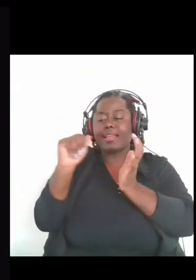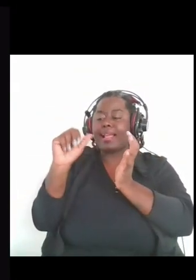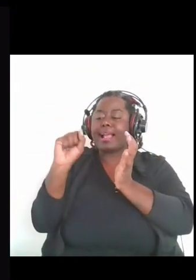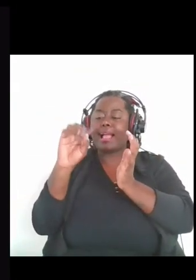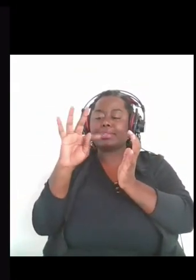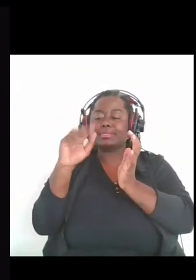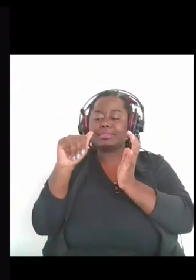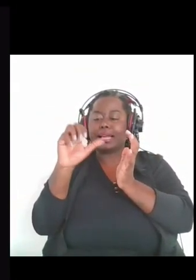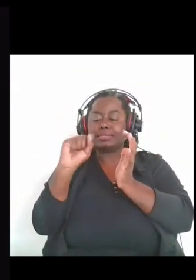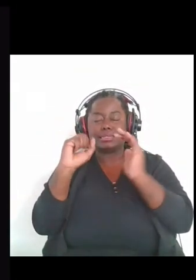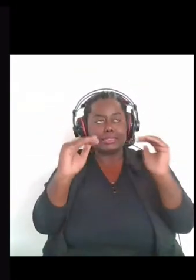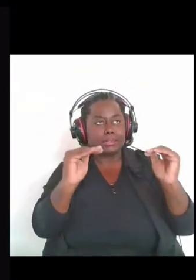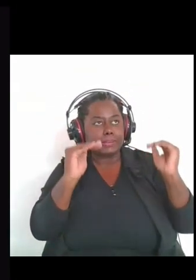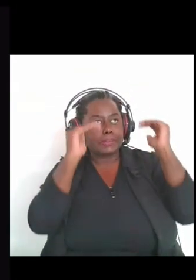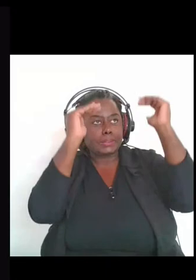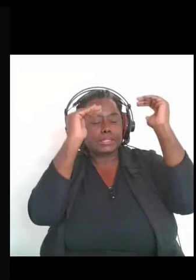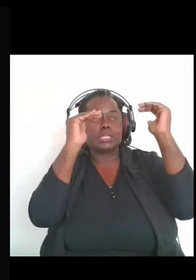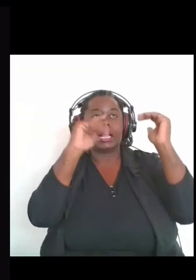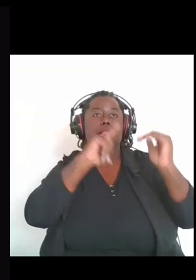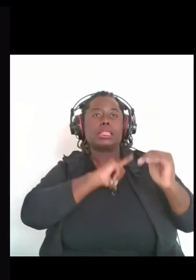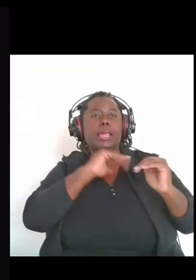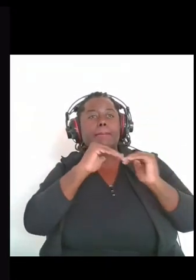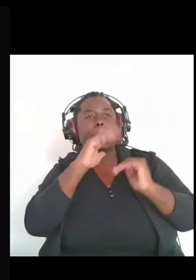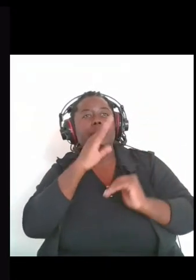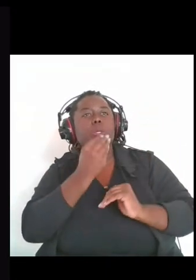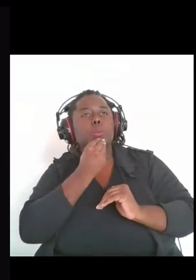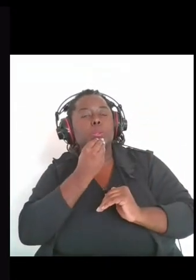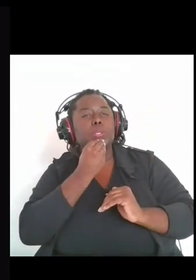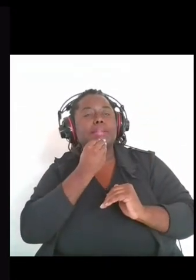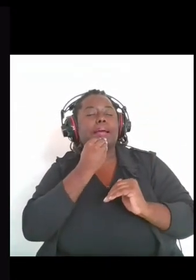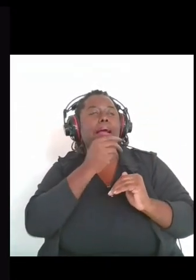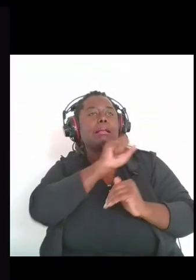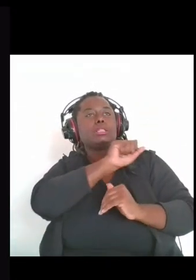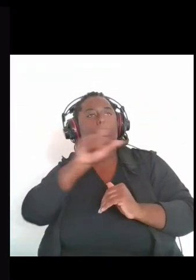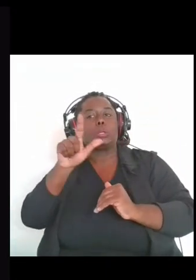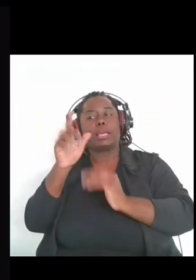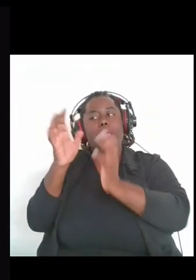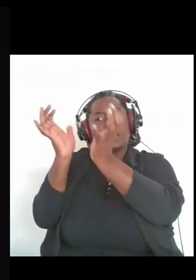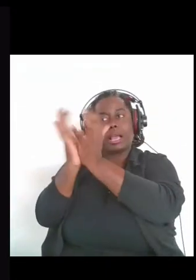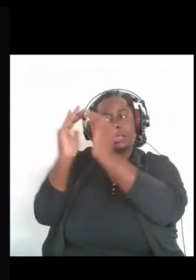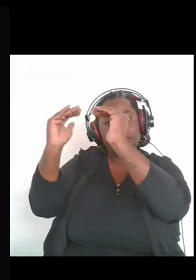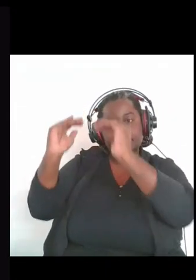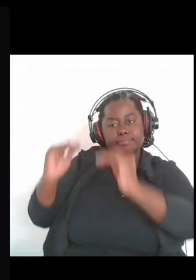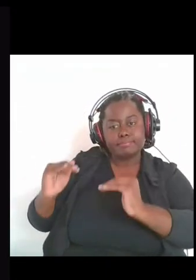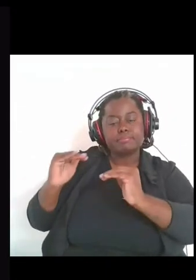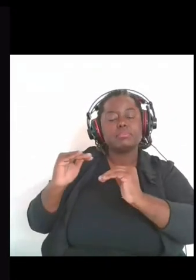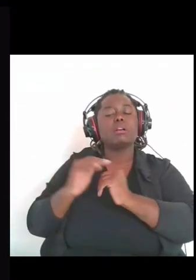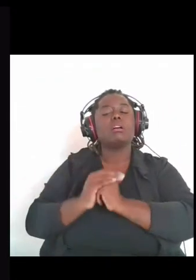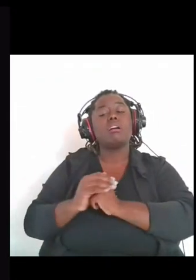ever get to experience so the